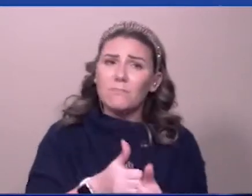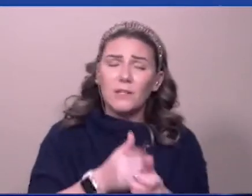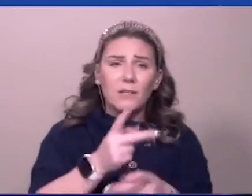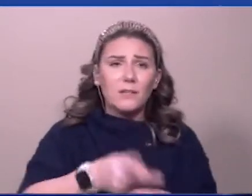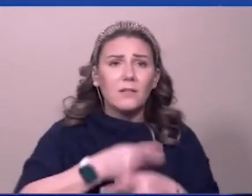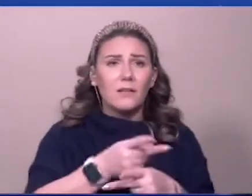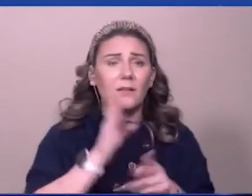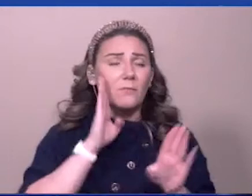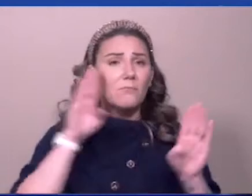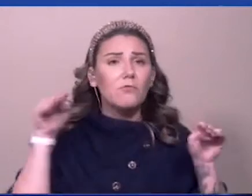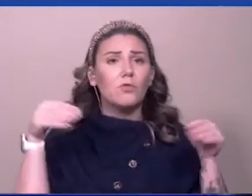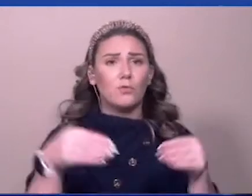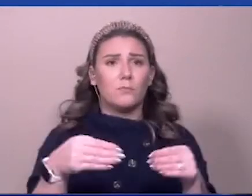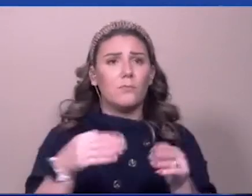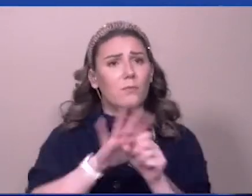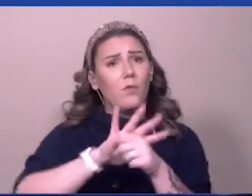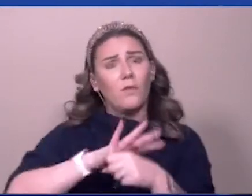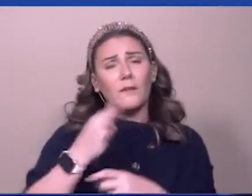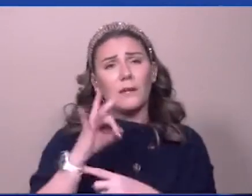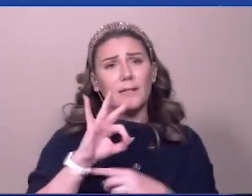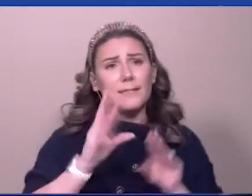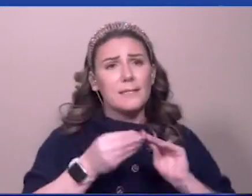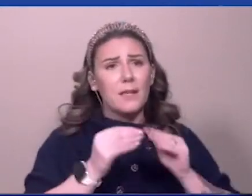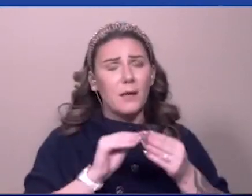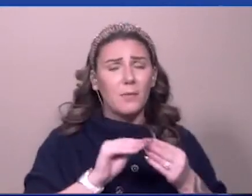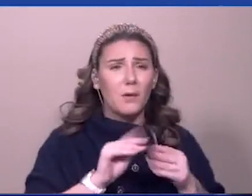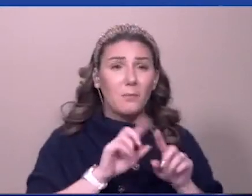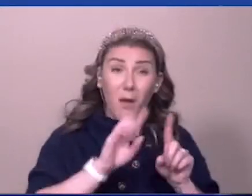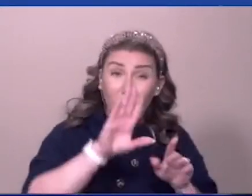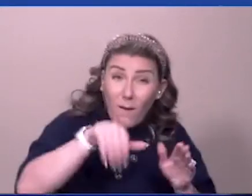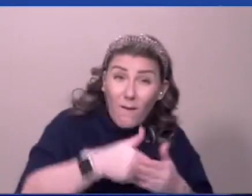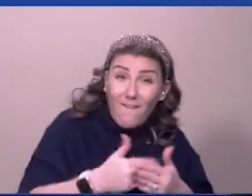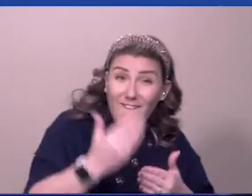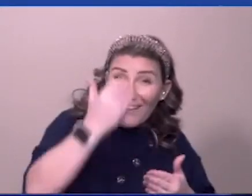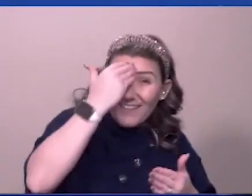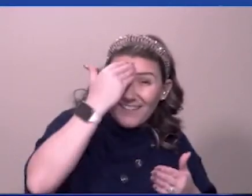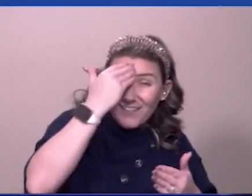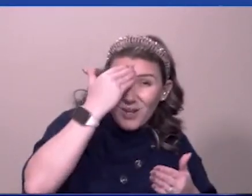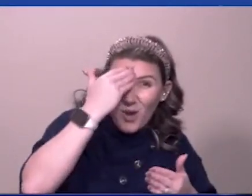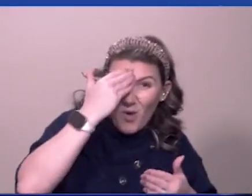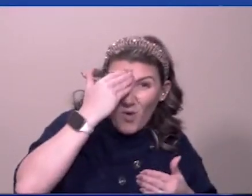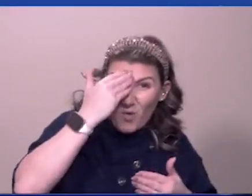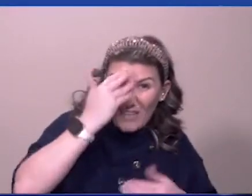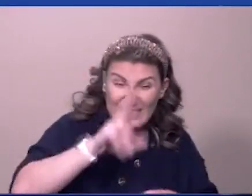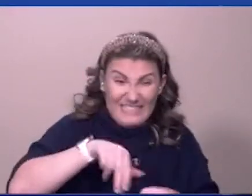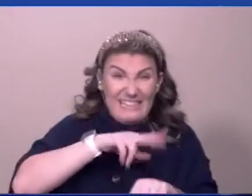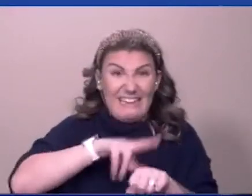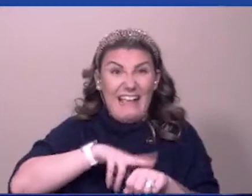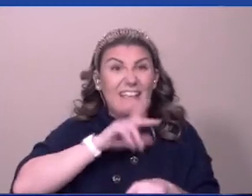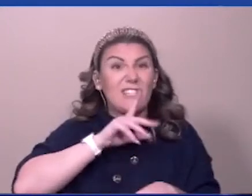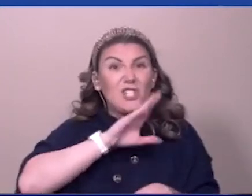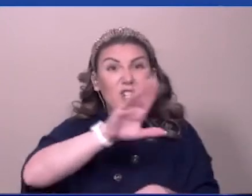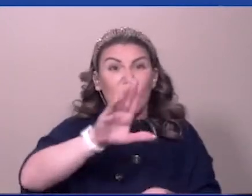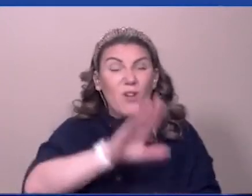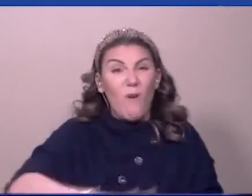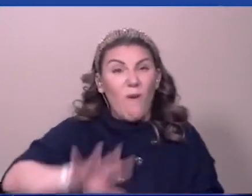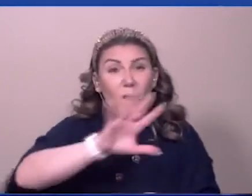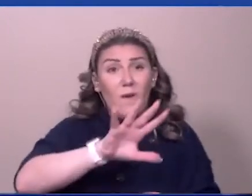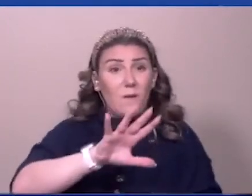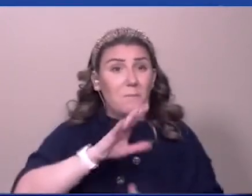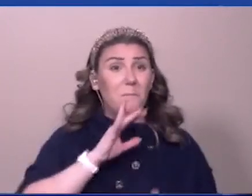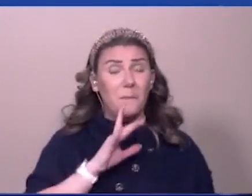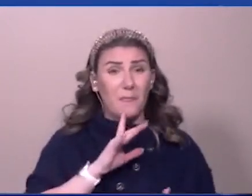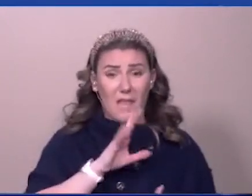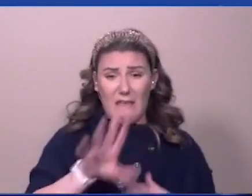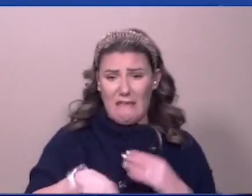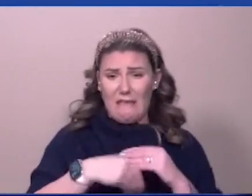hyper-focused on the COVID-19 numbers, but we all know that as a nation, even when those numbers go down another